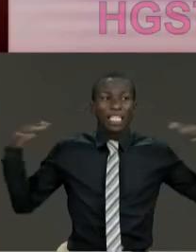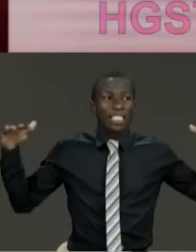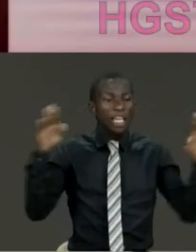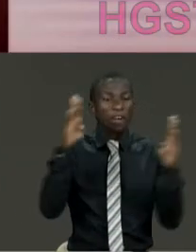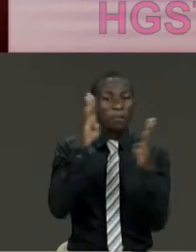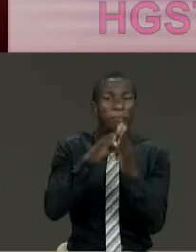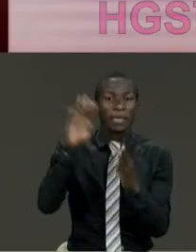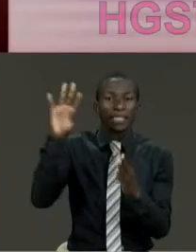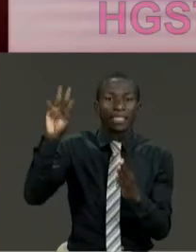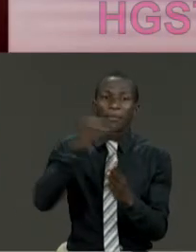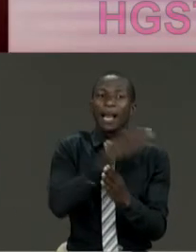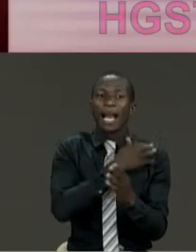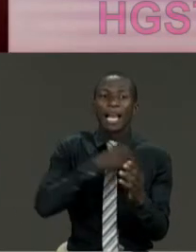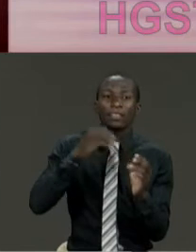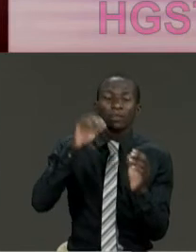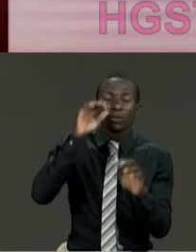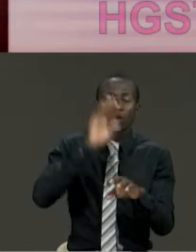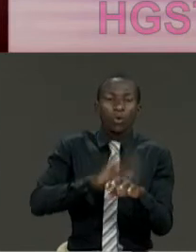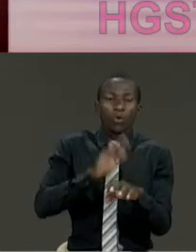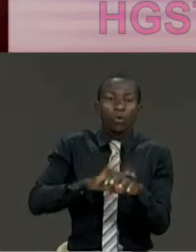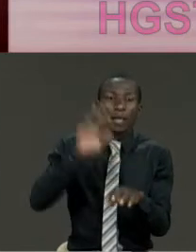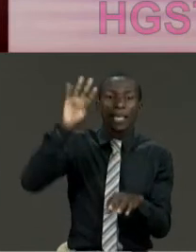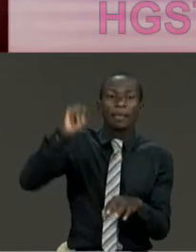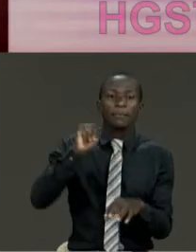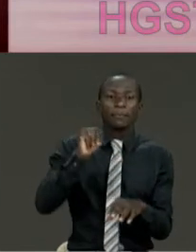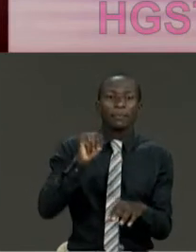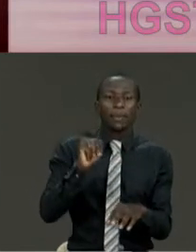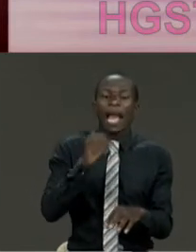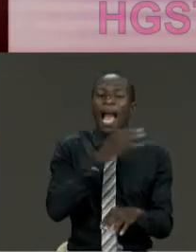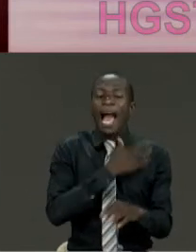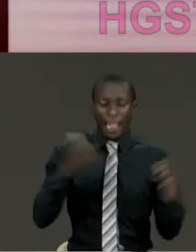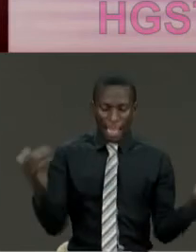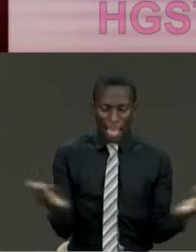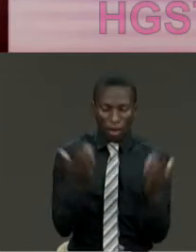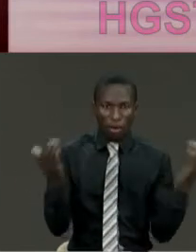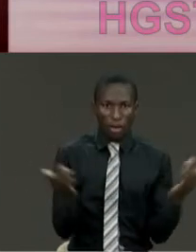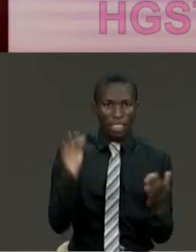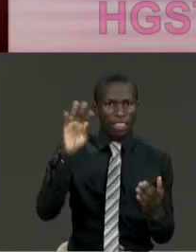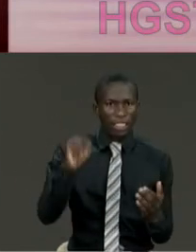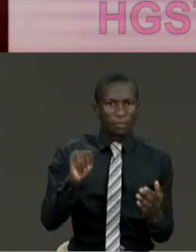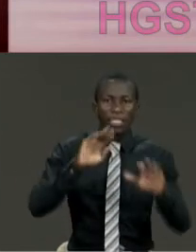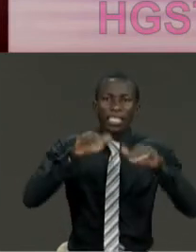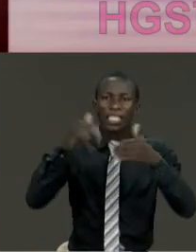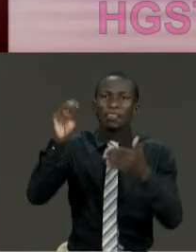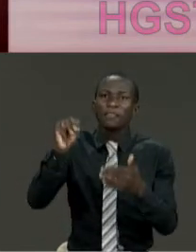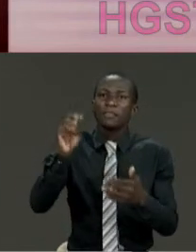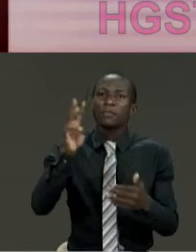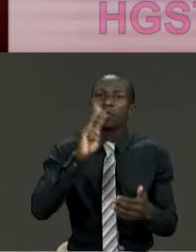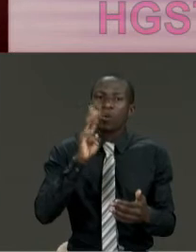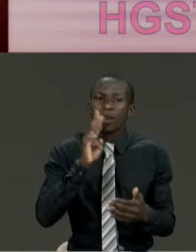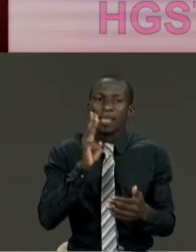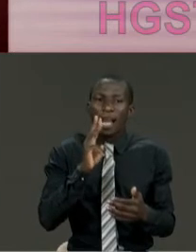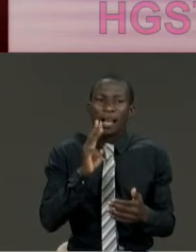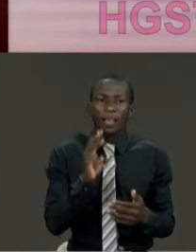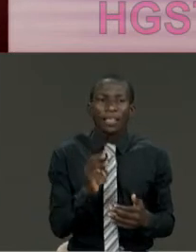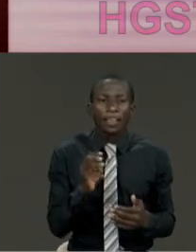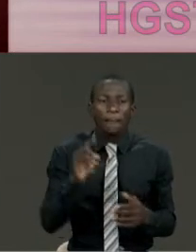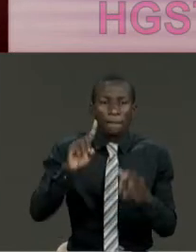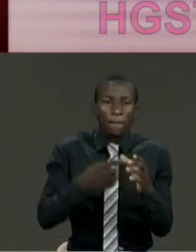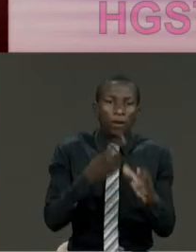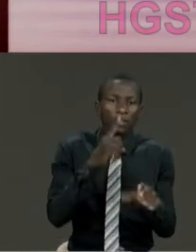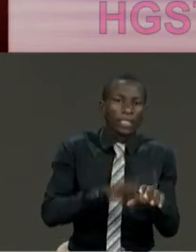him up and encouraged him by giving him cake and water. The first time he did